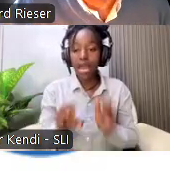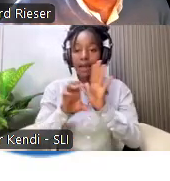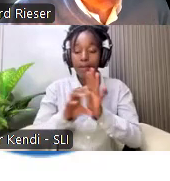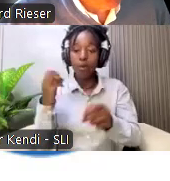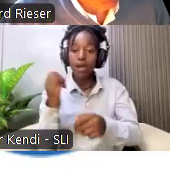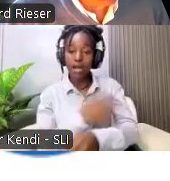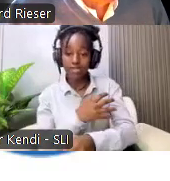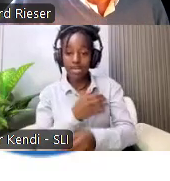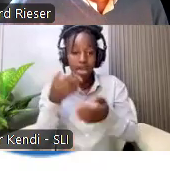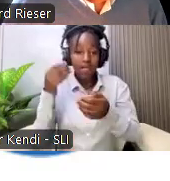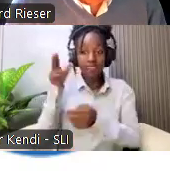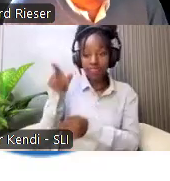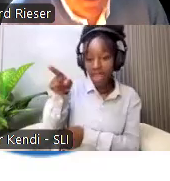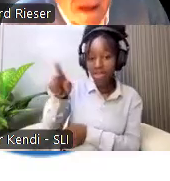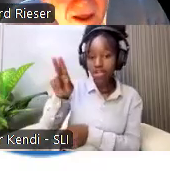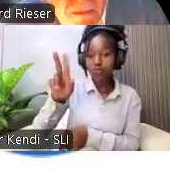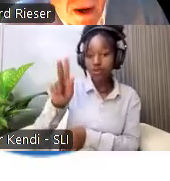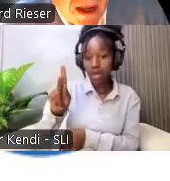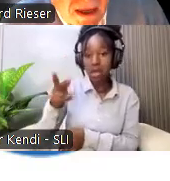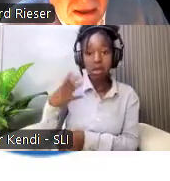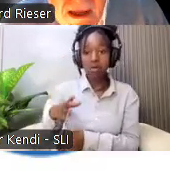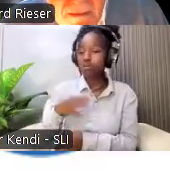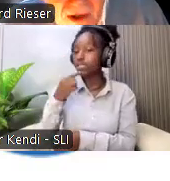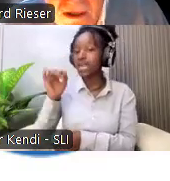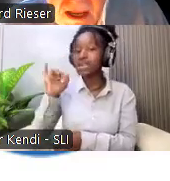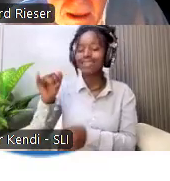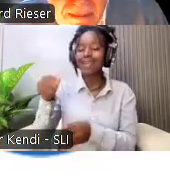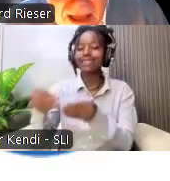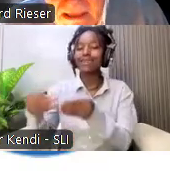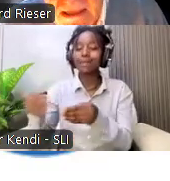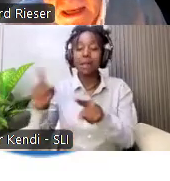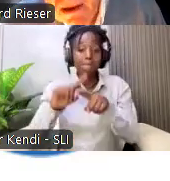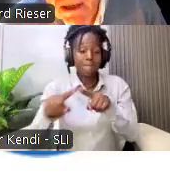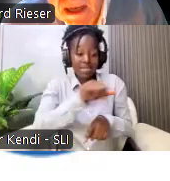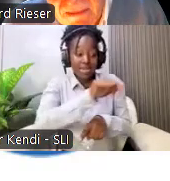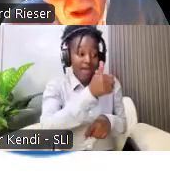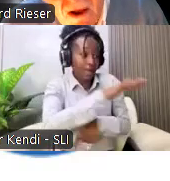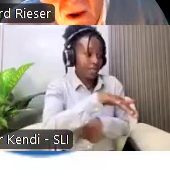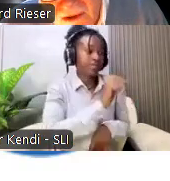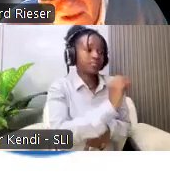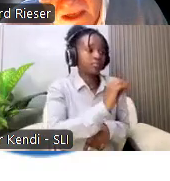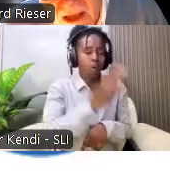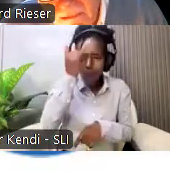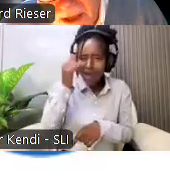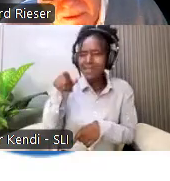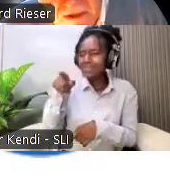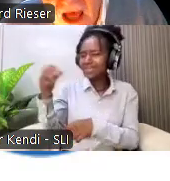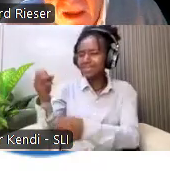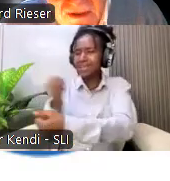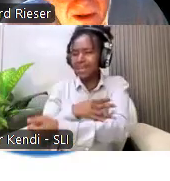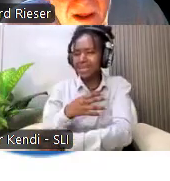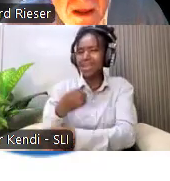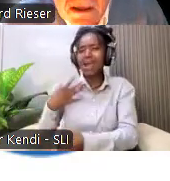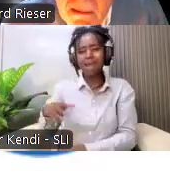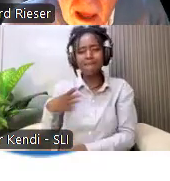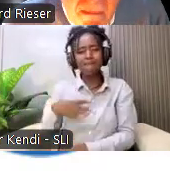a disability. It probably isn't in most of Africa, but it is because it impacts seriously on people's